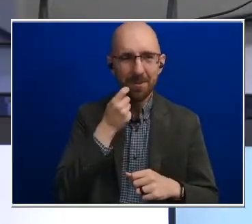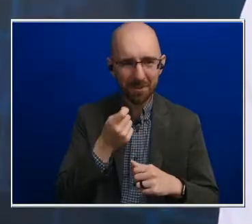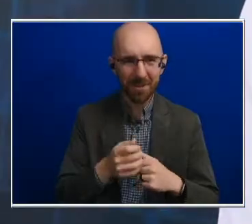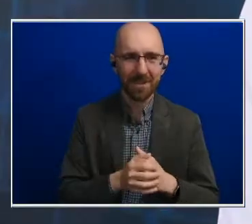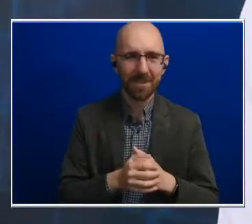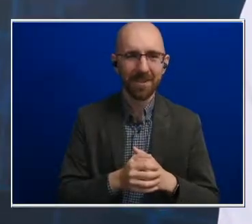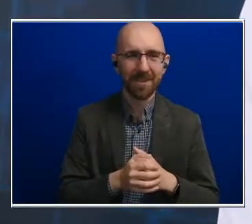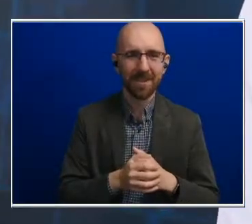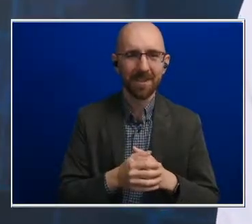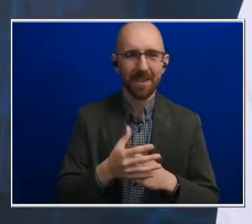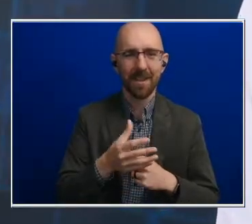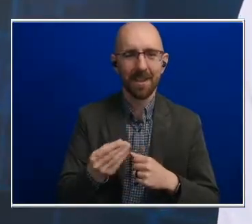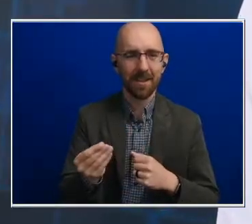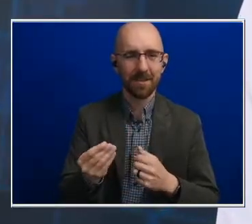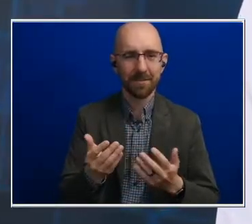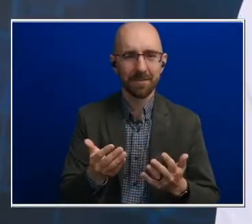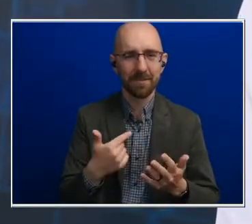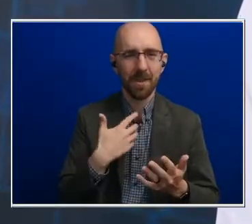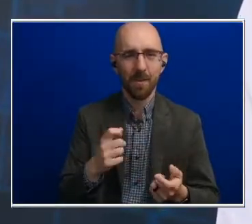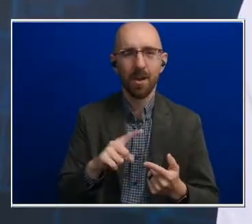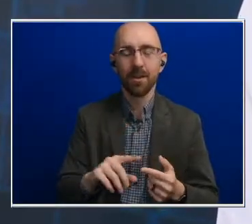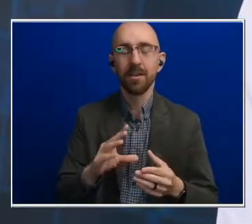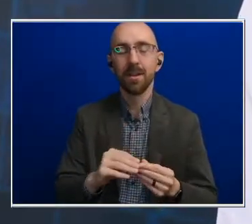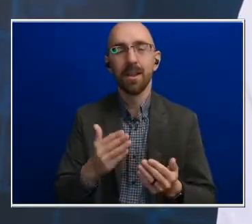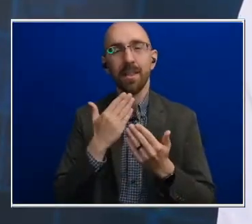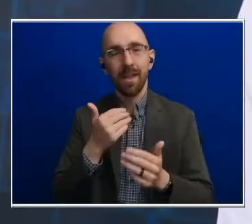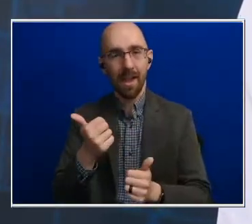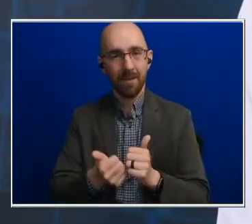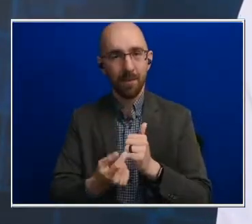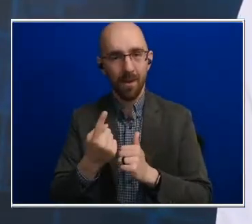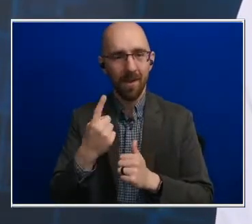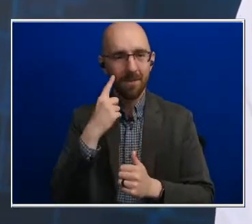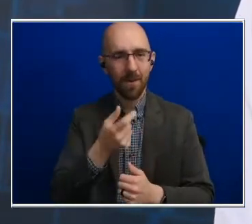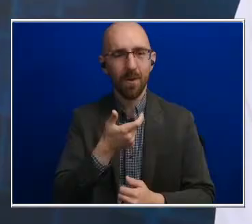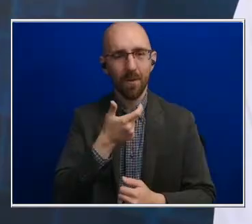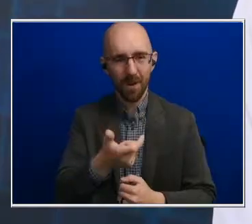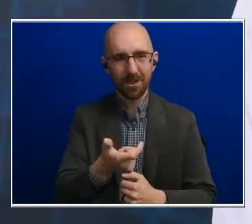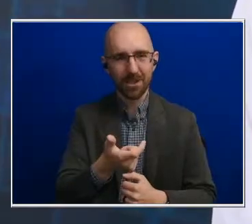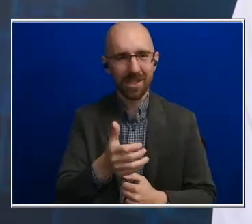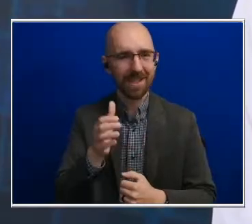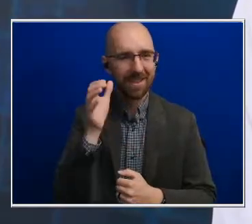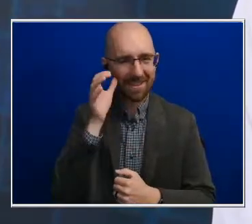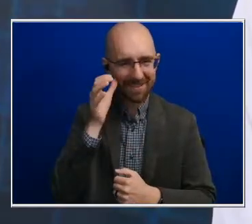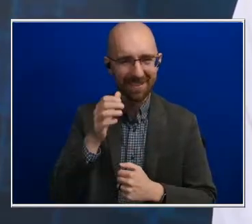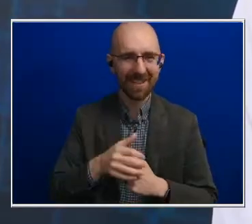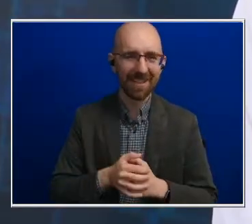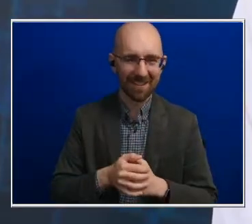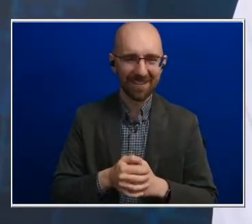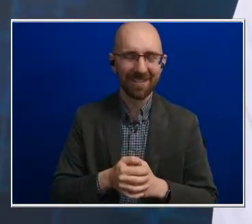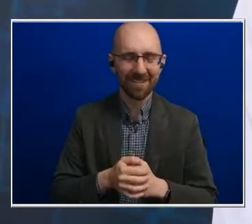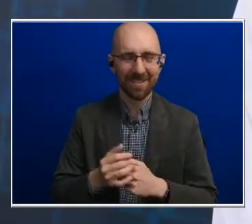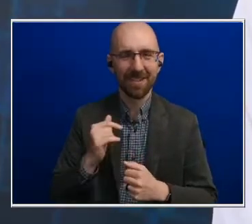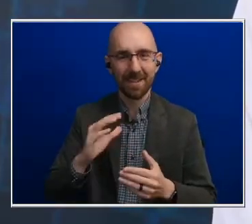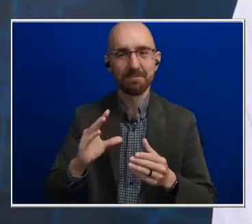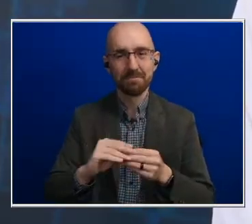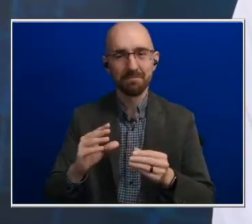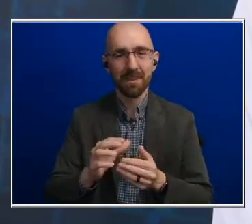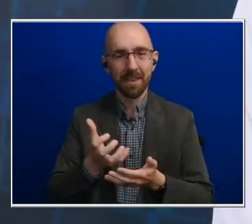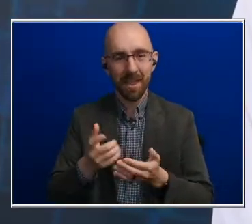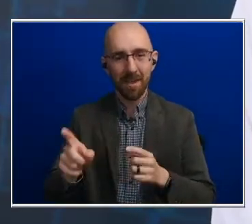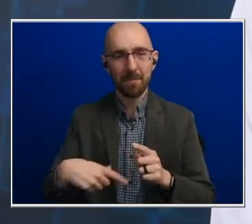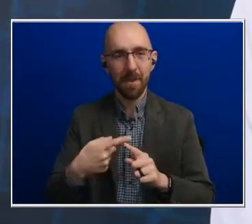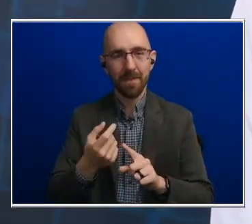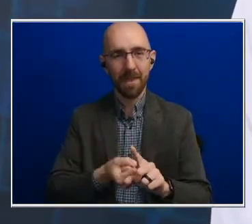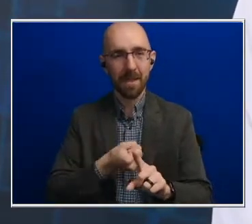I want to say thanks to everyone for watching and listening. You know, I talk a lot about the impact of faith, hope, and